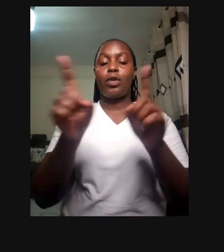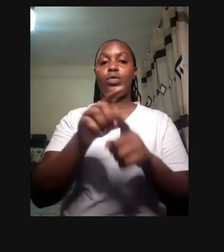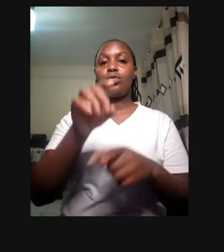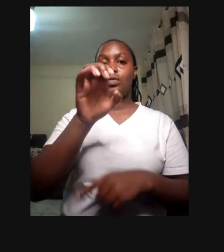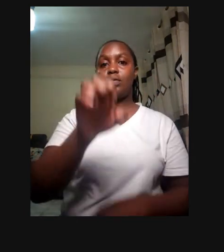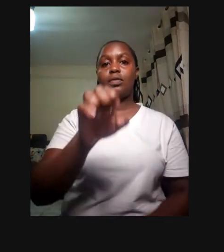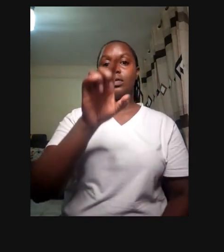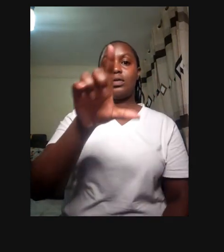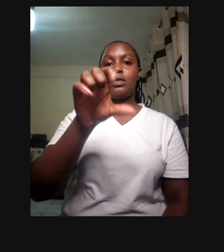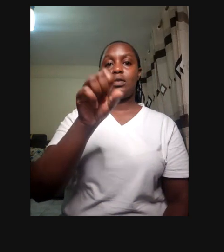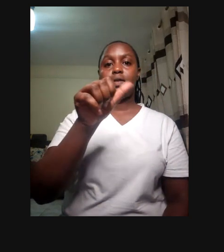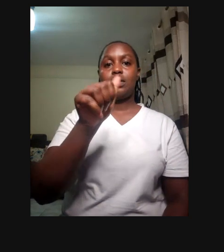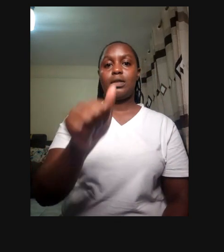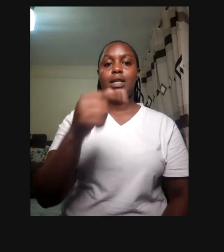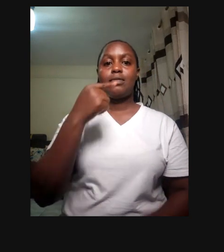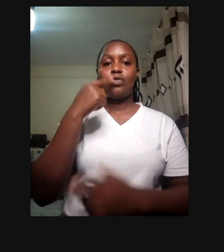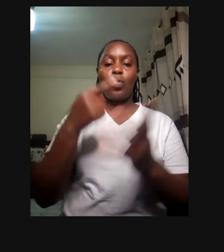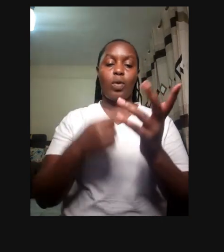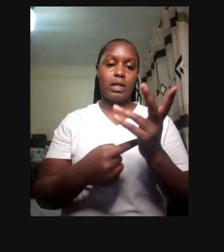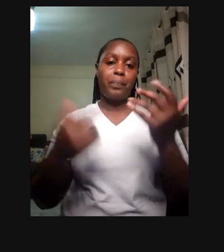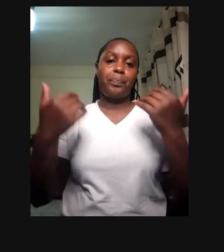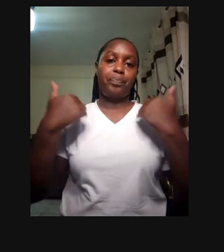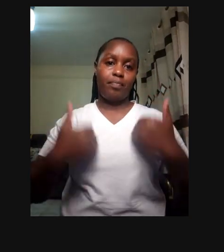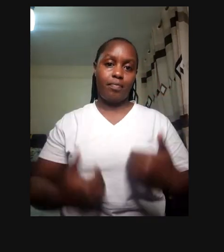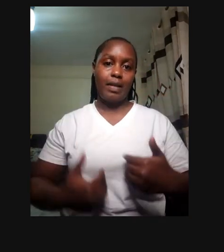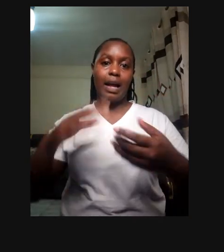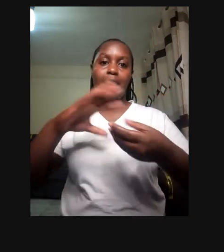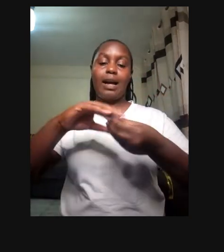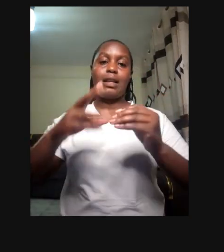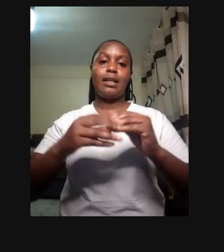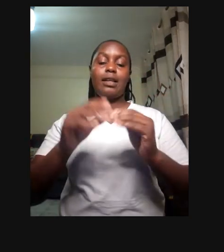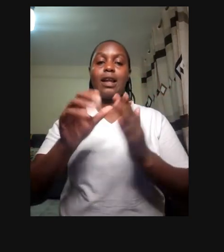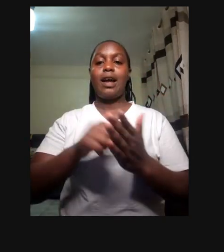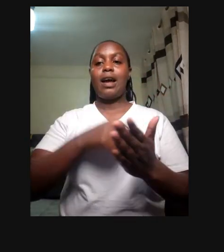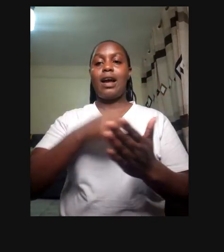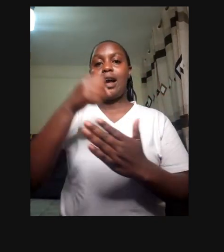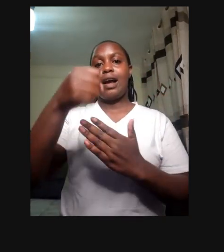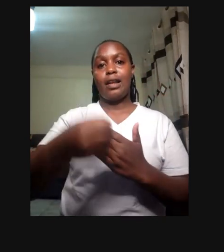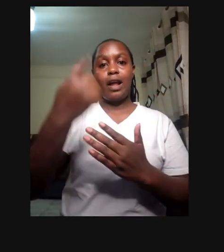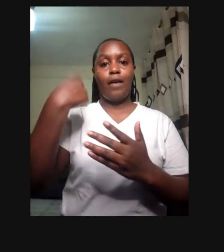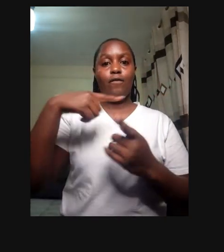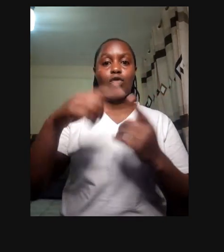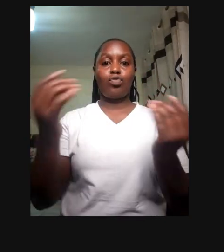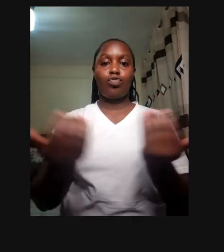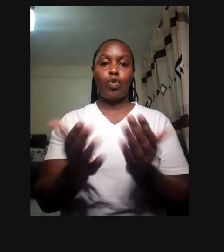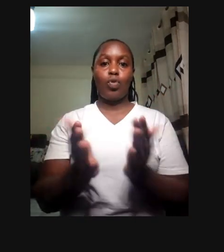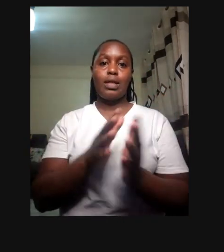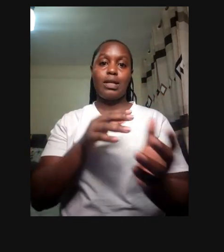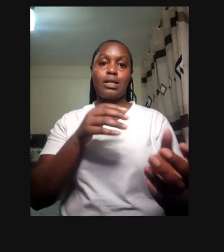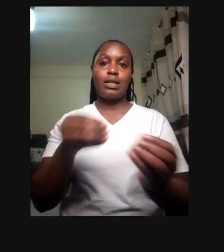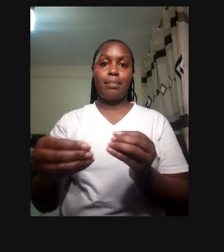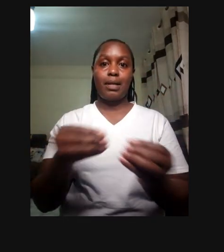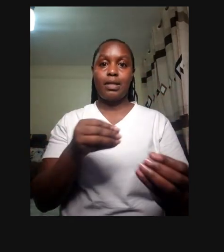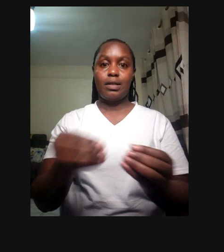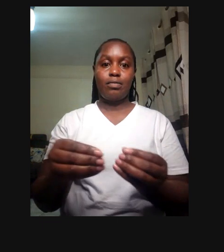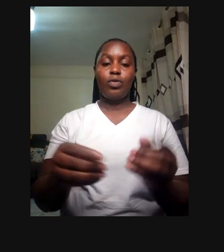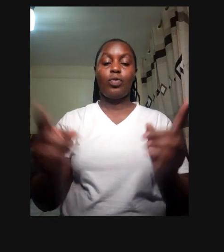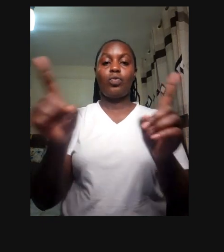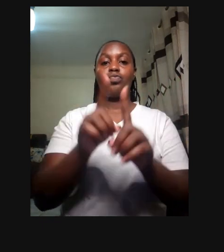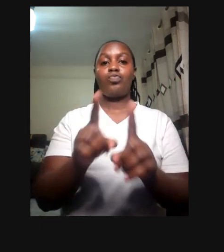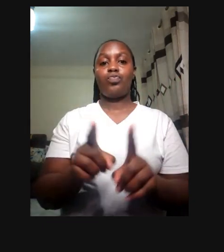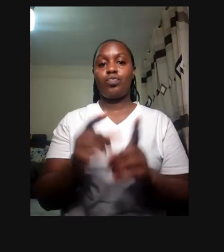is saying, I was able to create calendars for children with disabilities spanning the years 2020